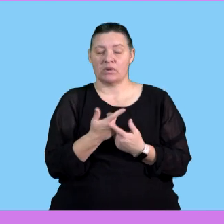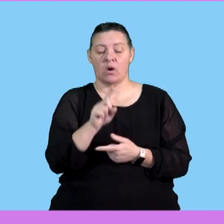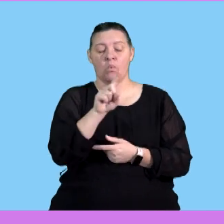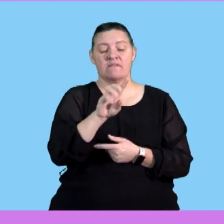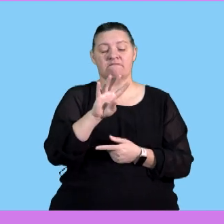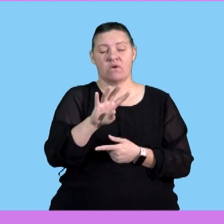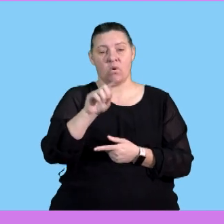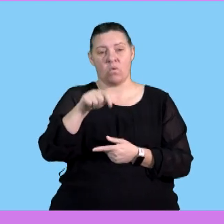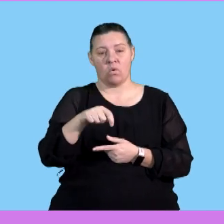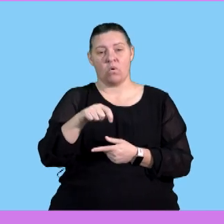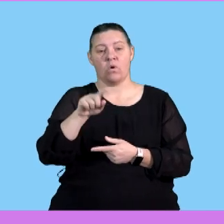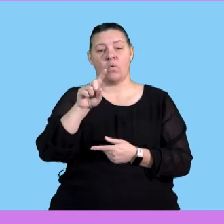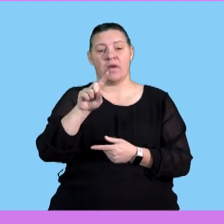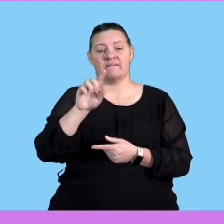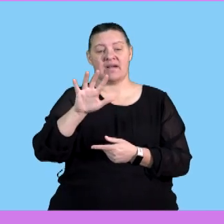amount of